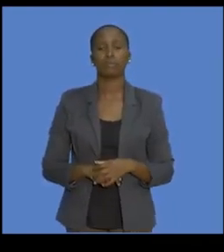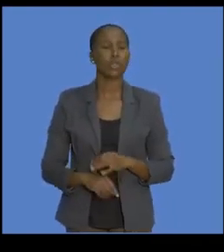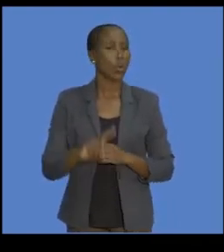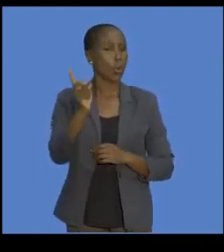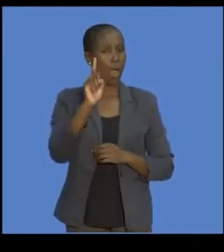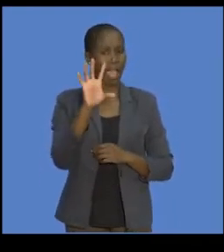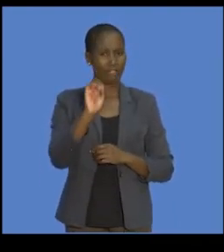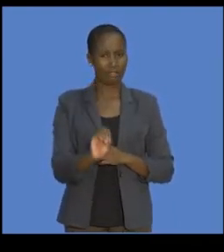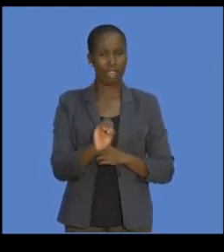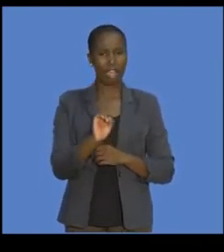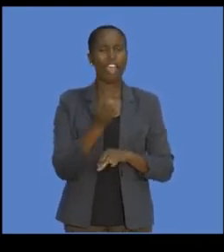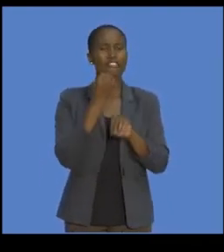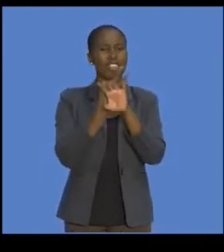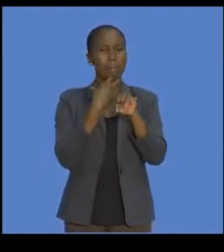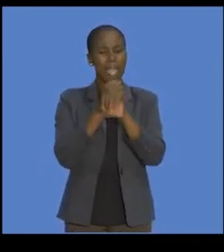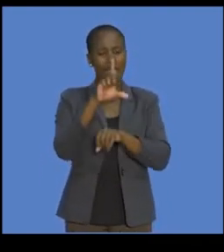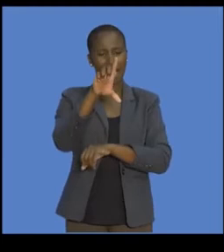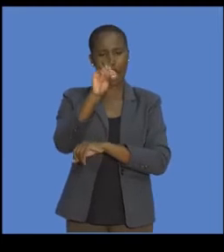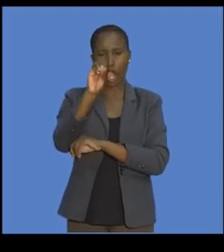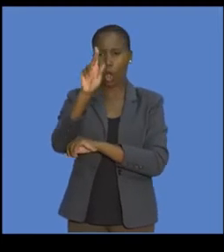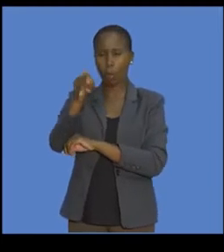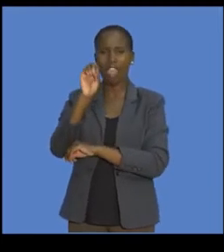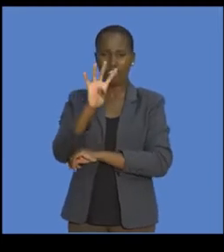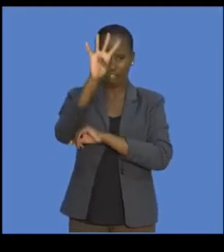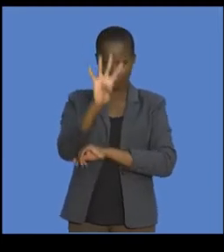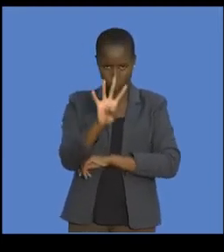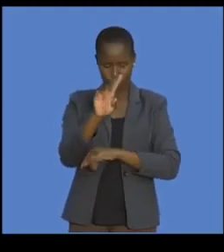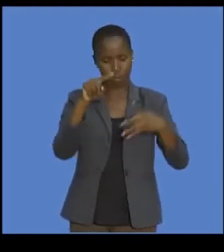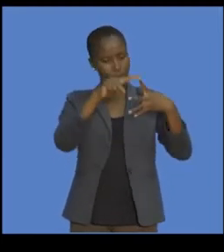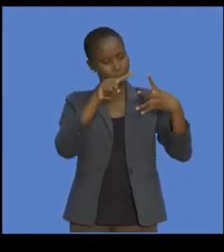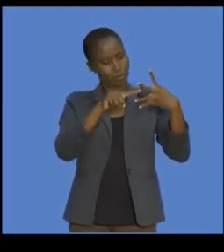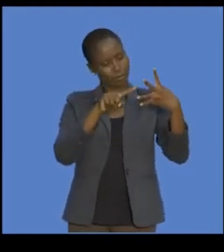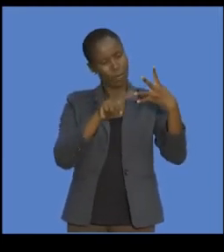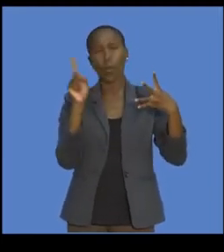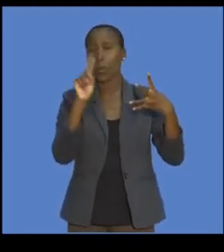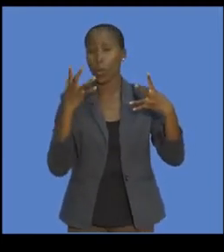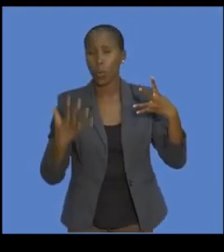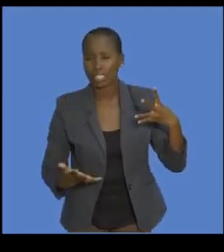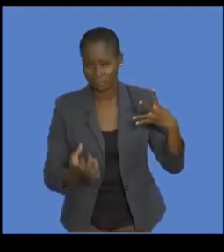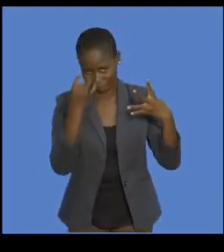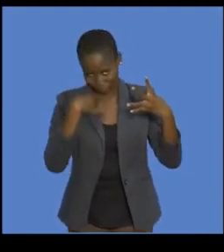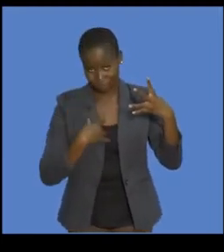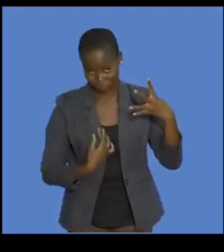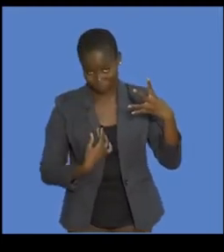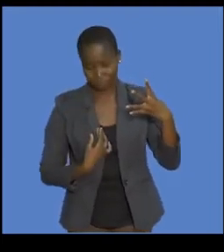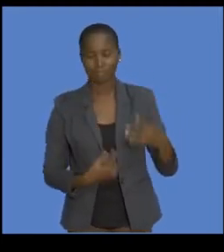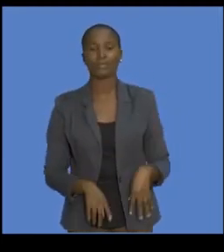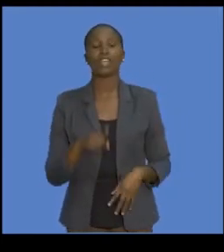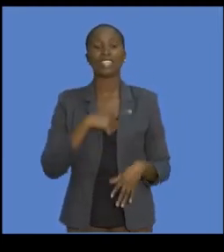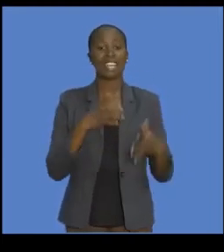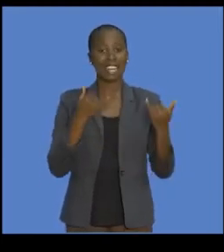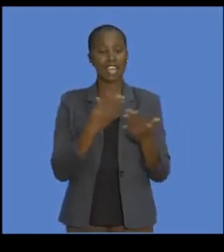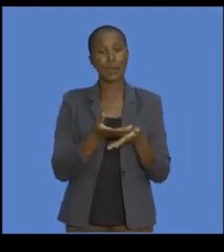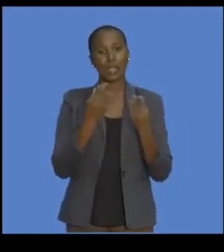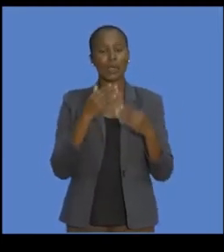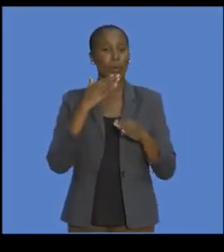a feedback loop? And this was the first slide that we discussed. And so I'm going to read through these options, and I invite you to work through